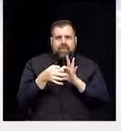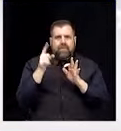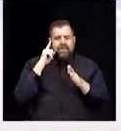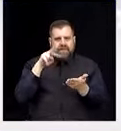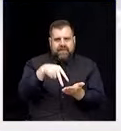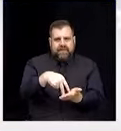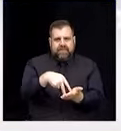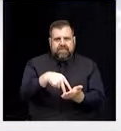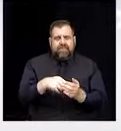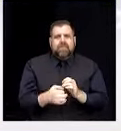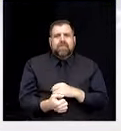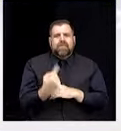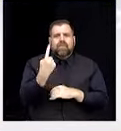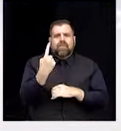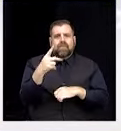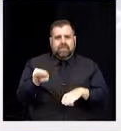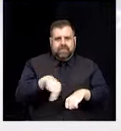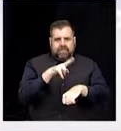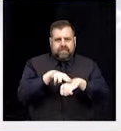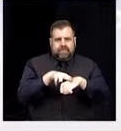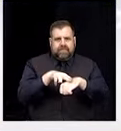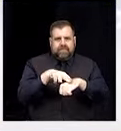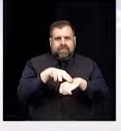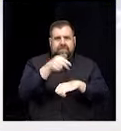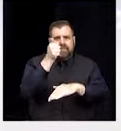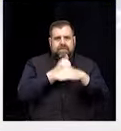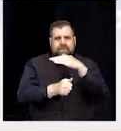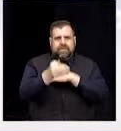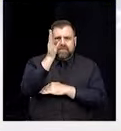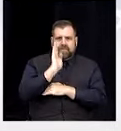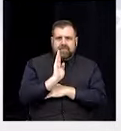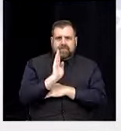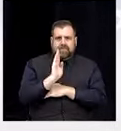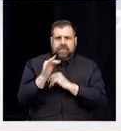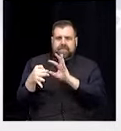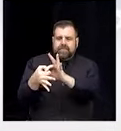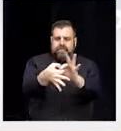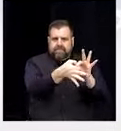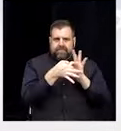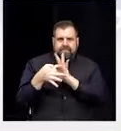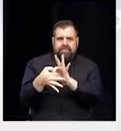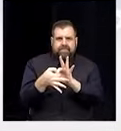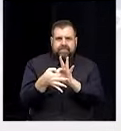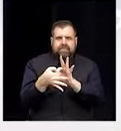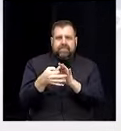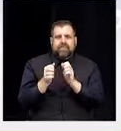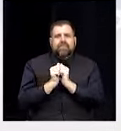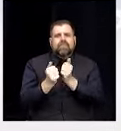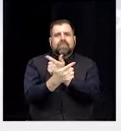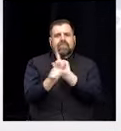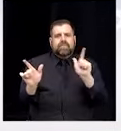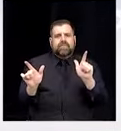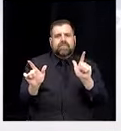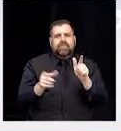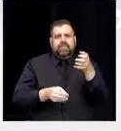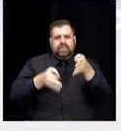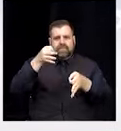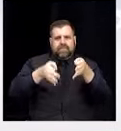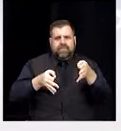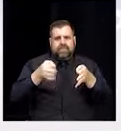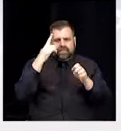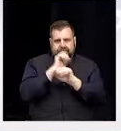for which it stands, one nation, under God, indivisible, with liberty